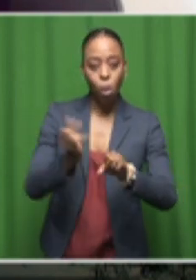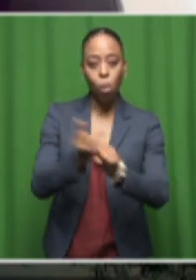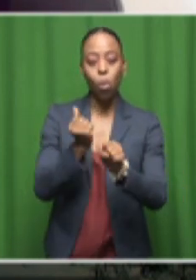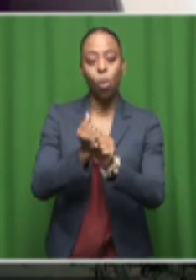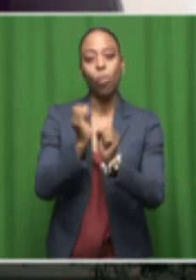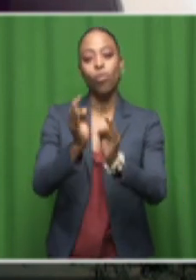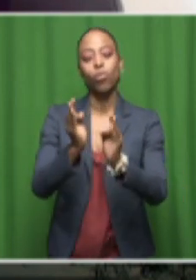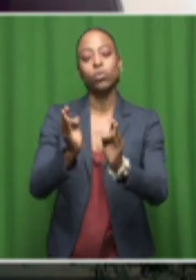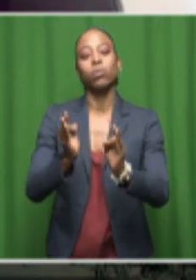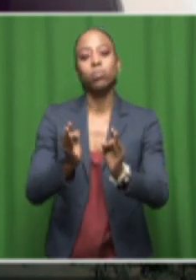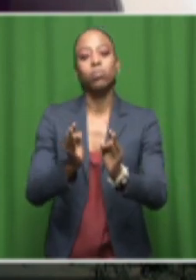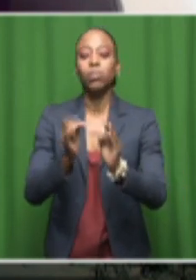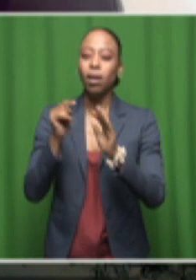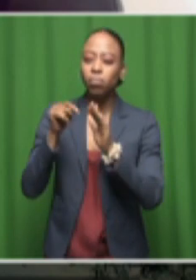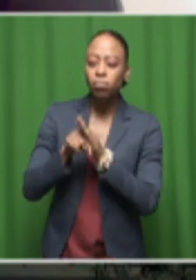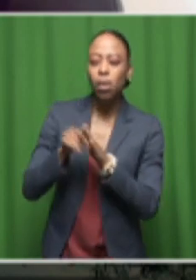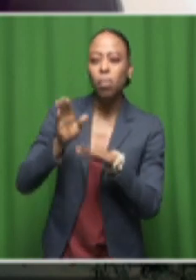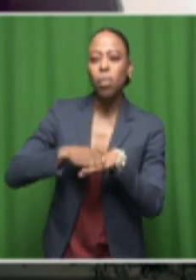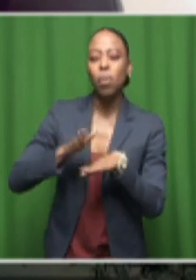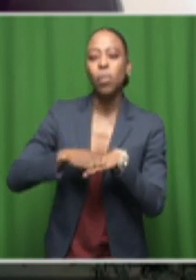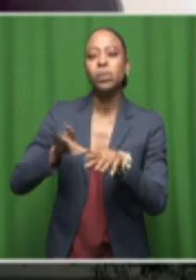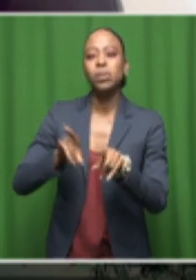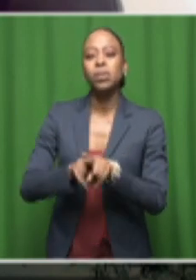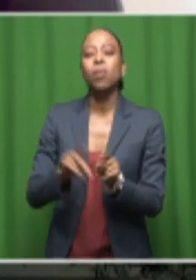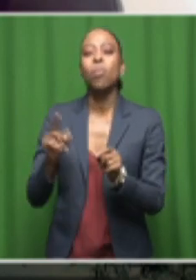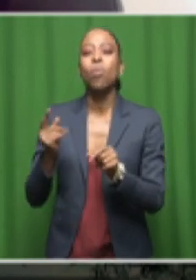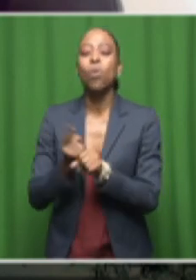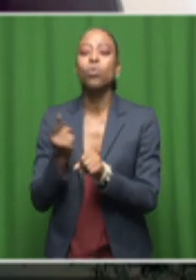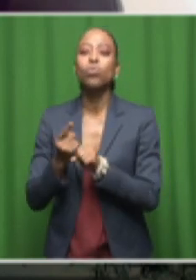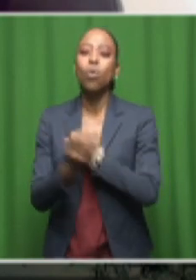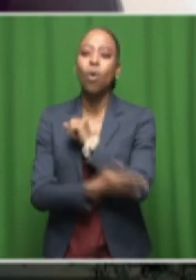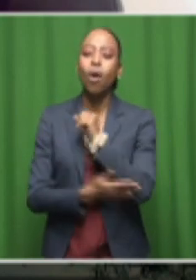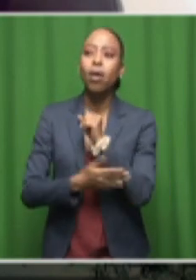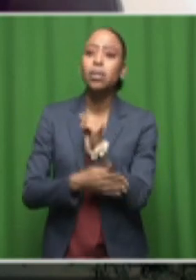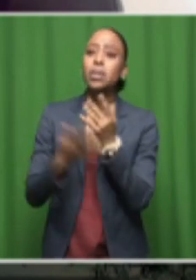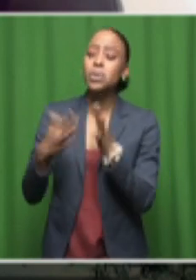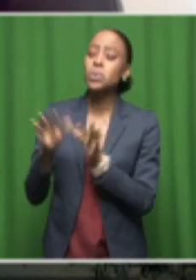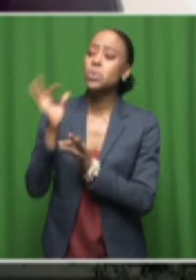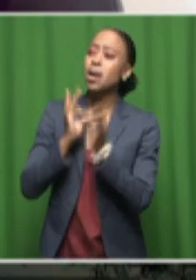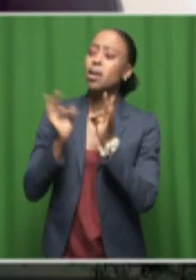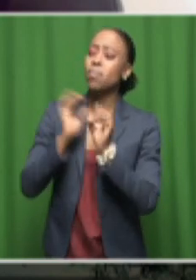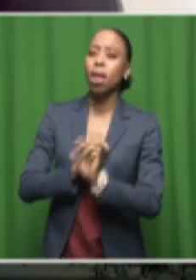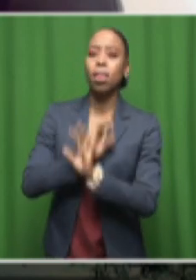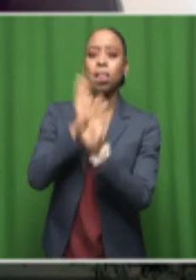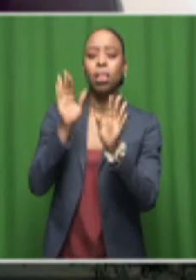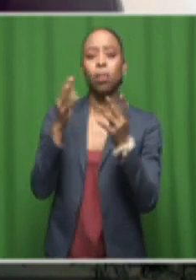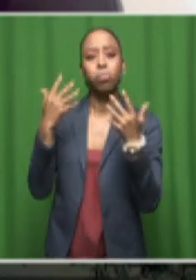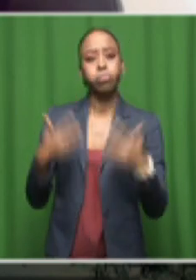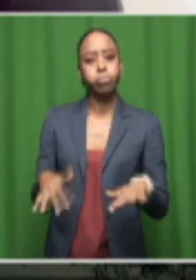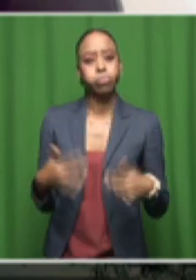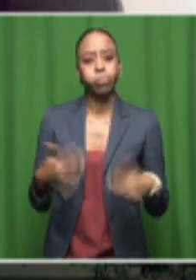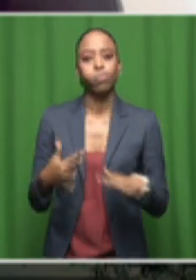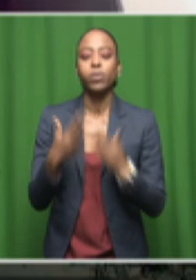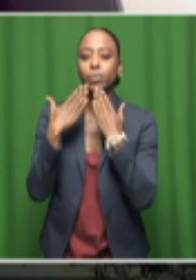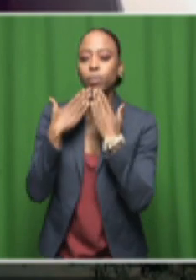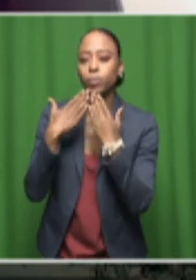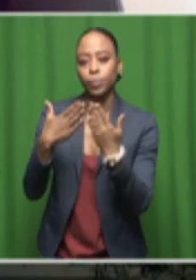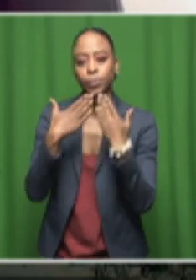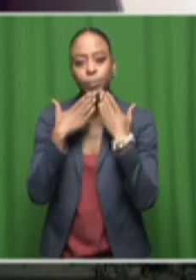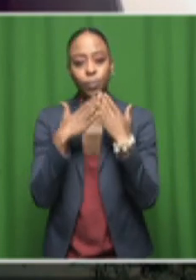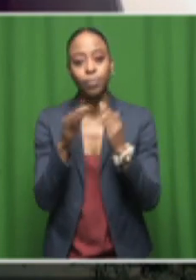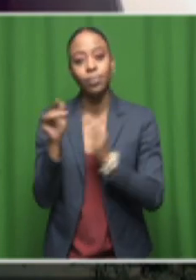sort of delve a bit deeper. But just in terms of what the country's looking like, I think you've given us a very good picture in terms of that, and we thank you. That's